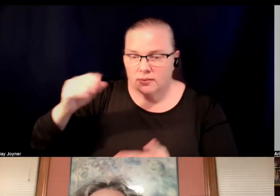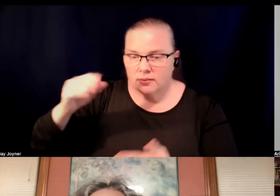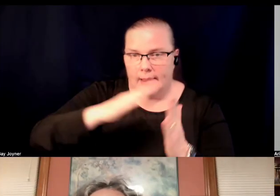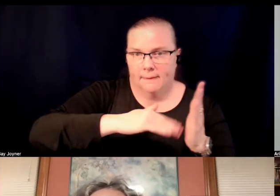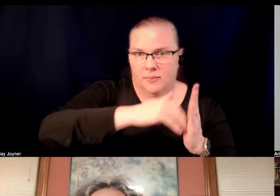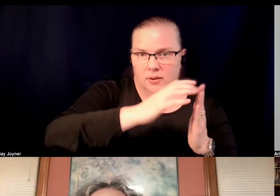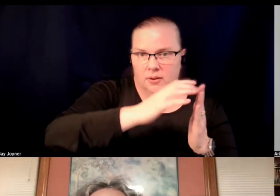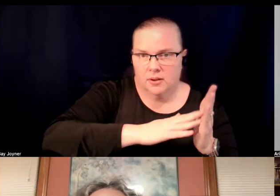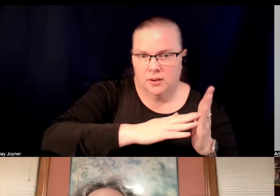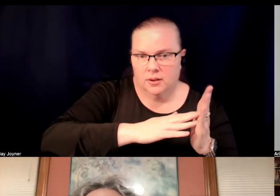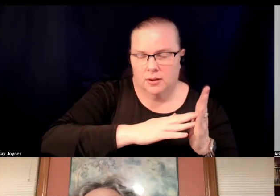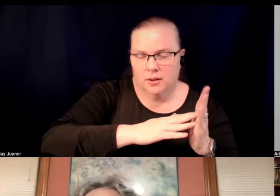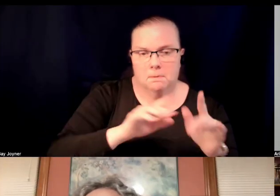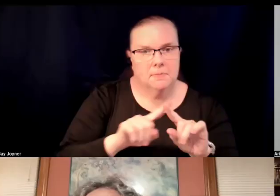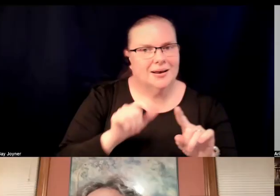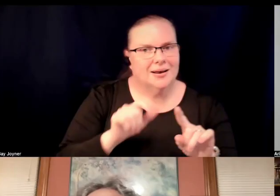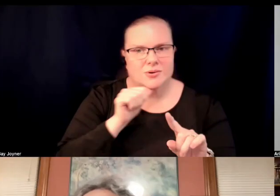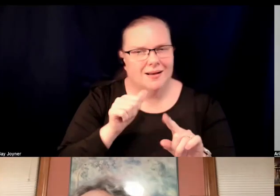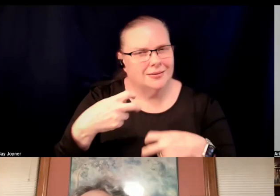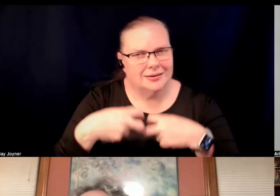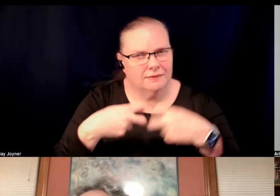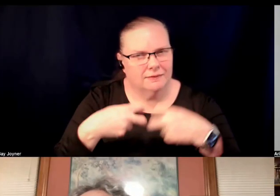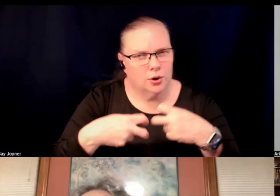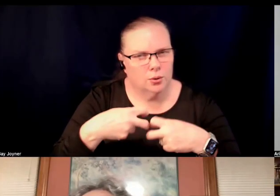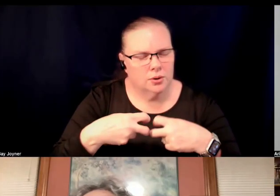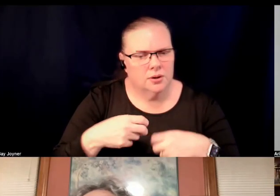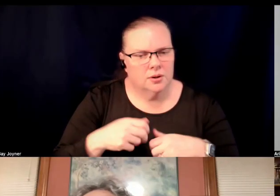wasn't as difficult and it wasn't as